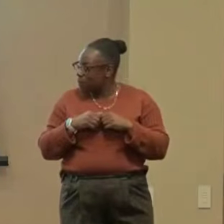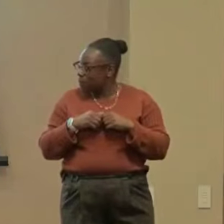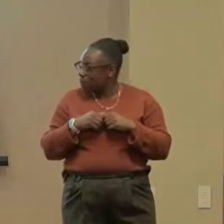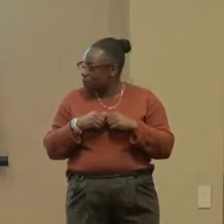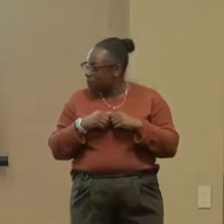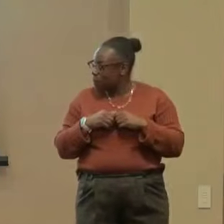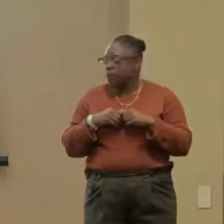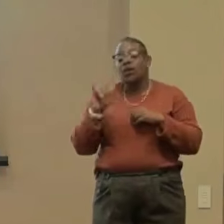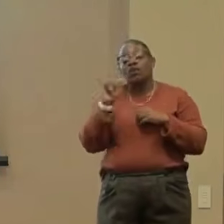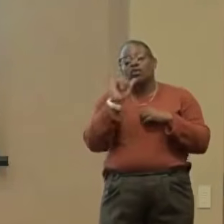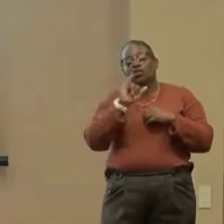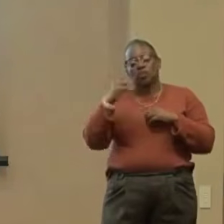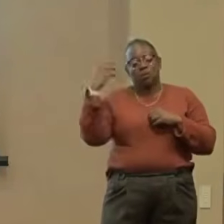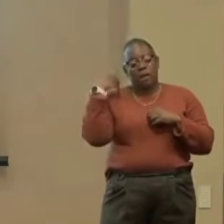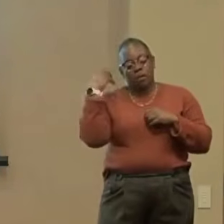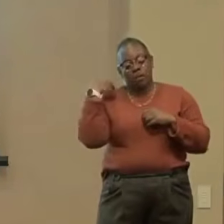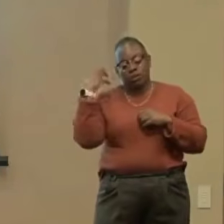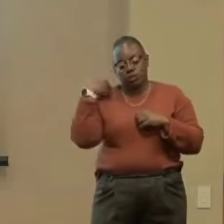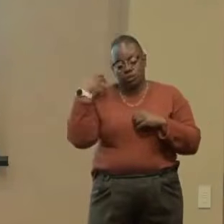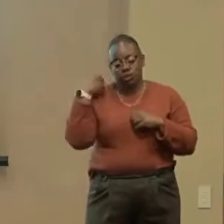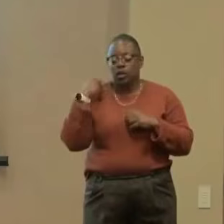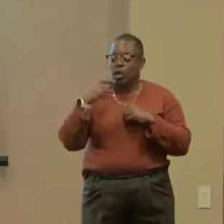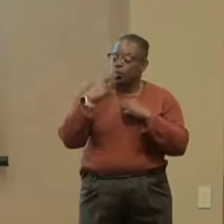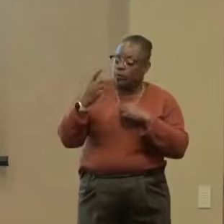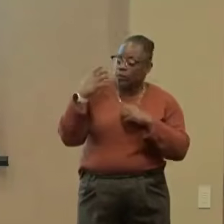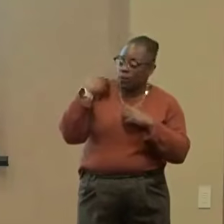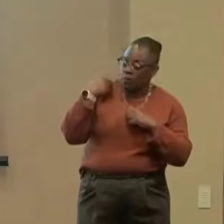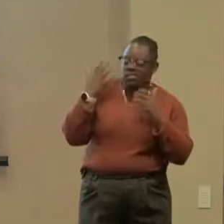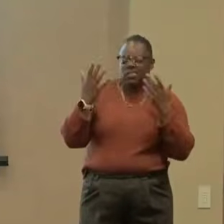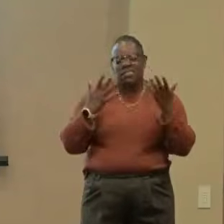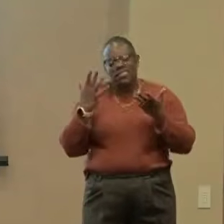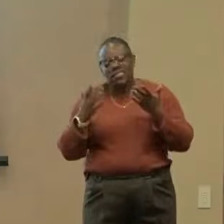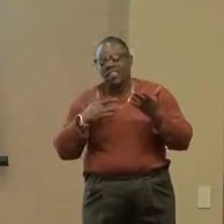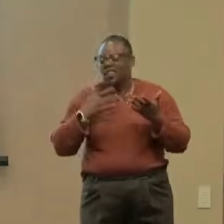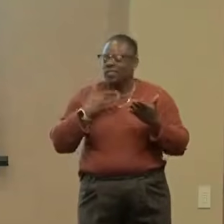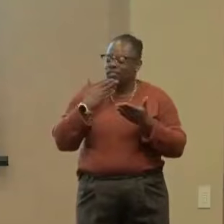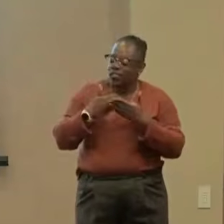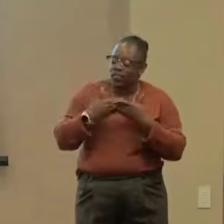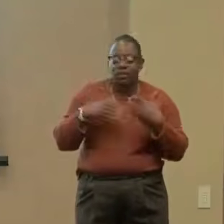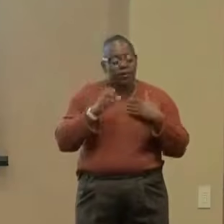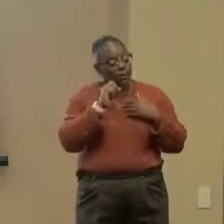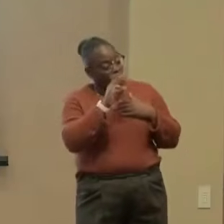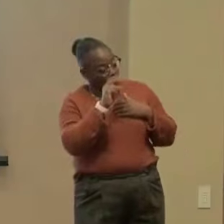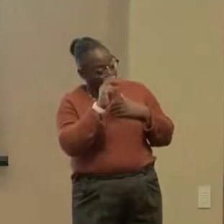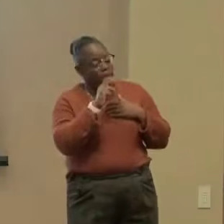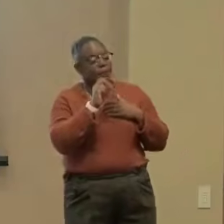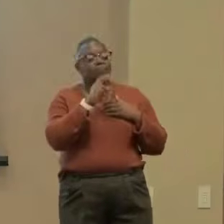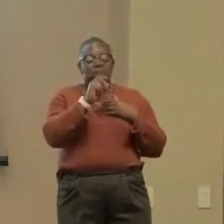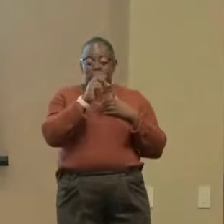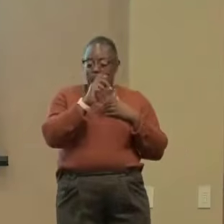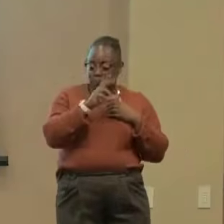and also with my boss, like, I would tell her, like, I'm not feeling well today. She's like, okay, I'll